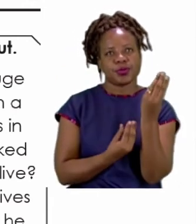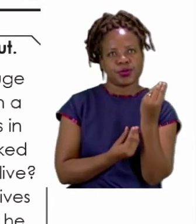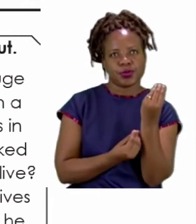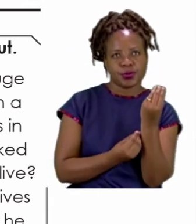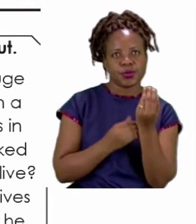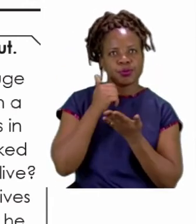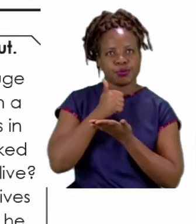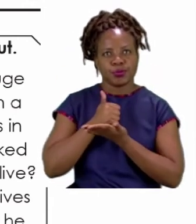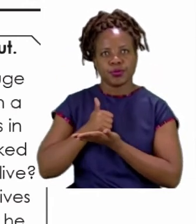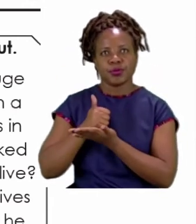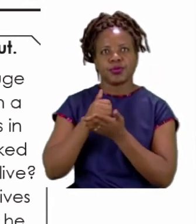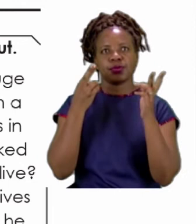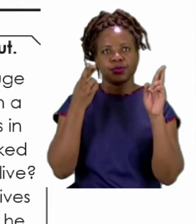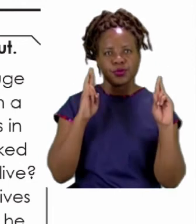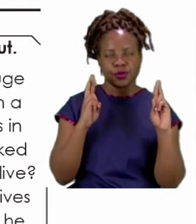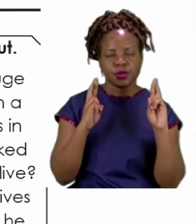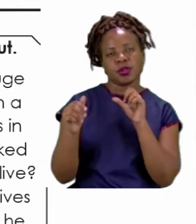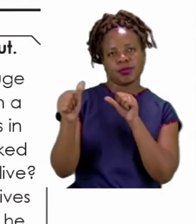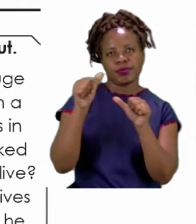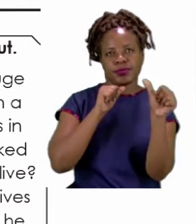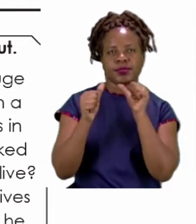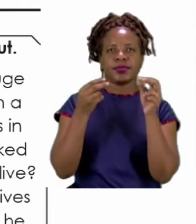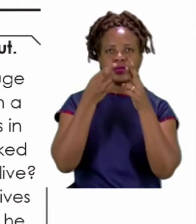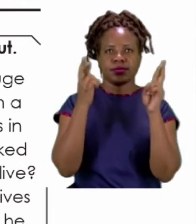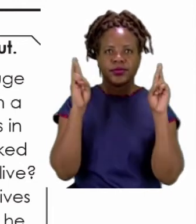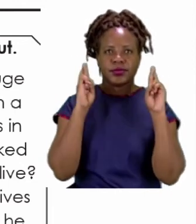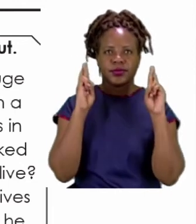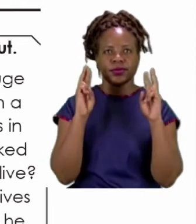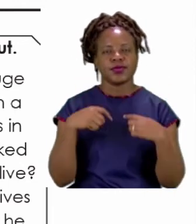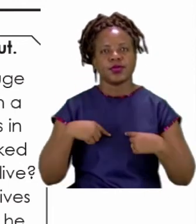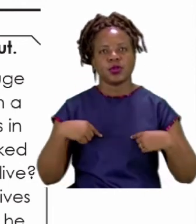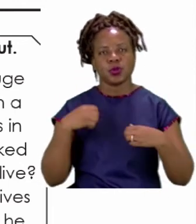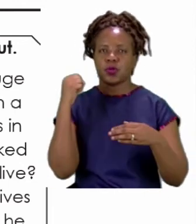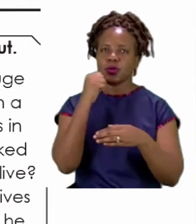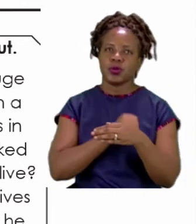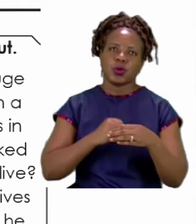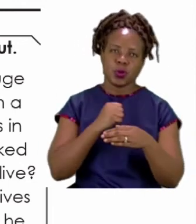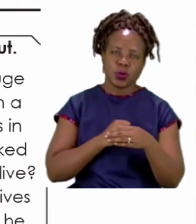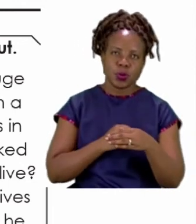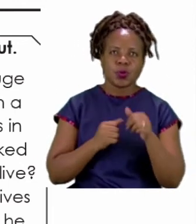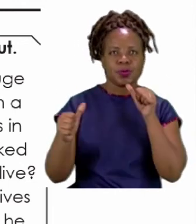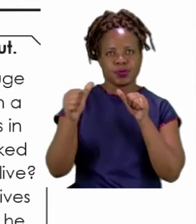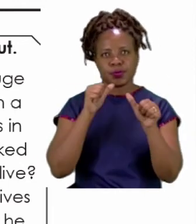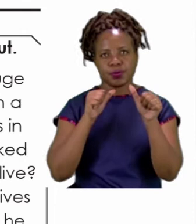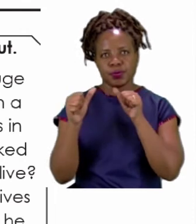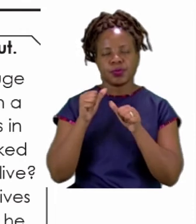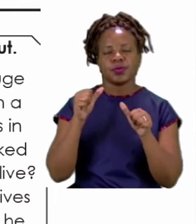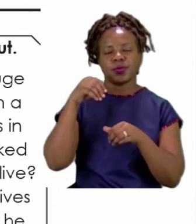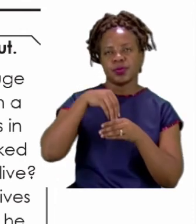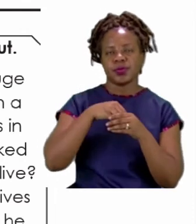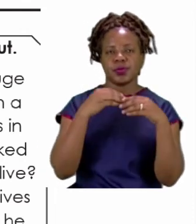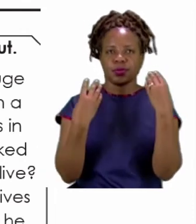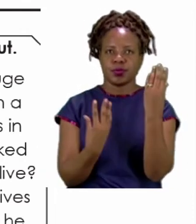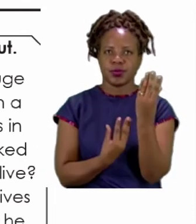room, and dining room. We cook and eat in the kitchen. We